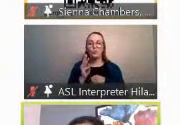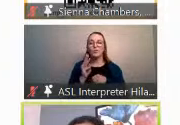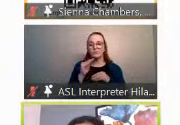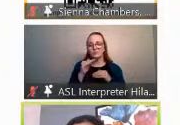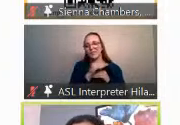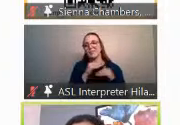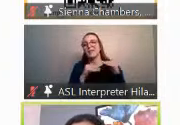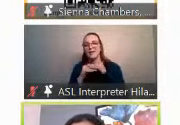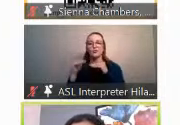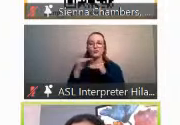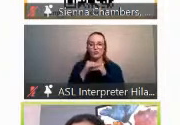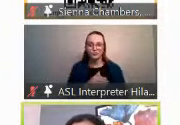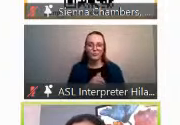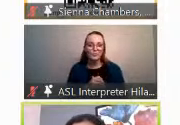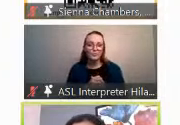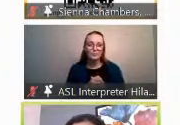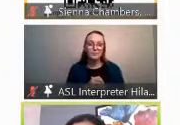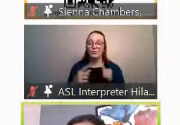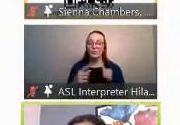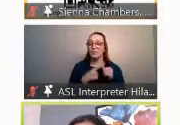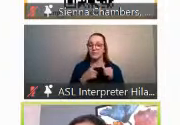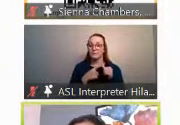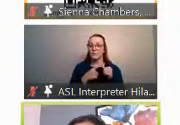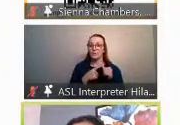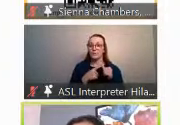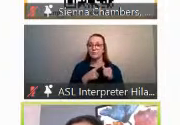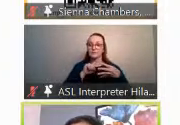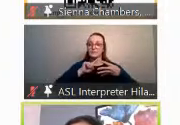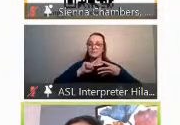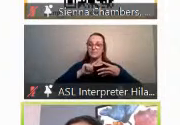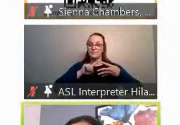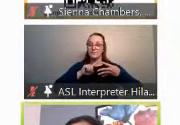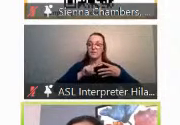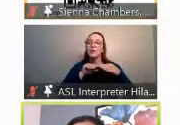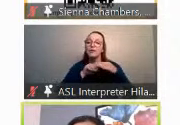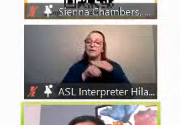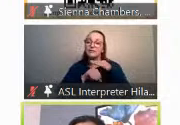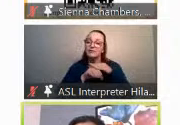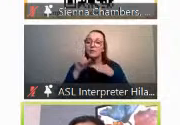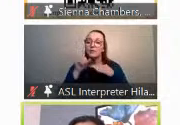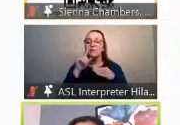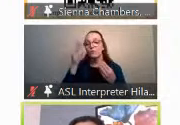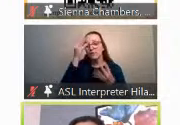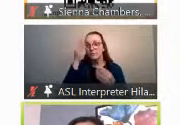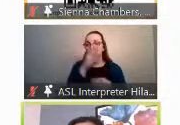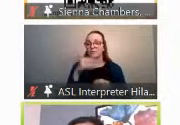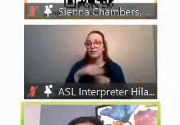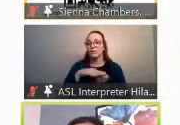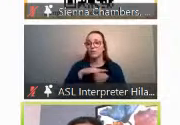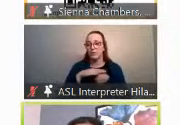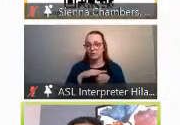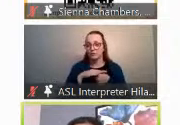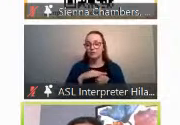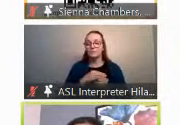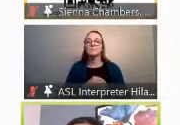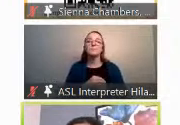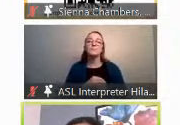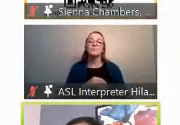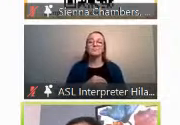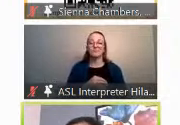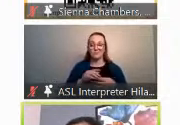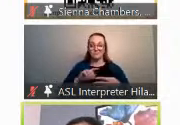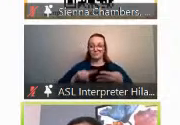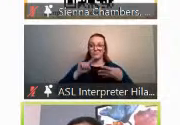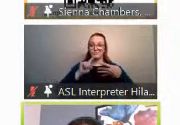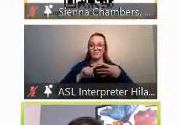So the first access dimension we'll talk about is accessibility of information and location. So this dimension considers